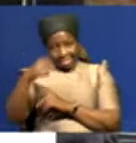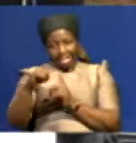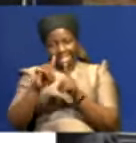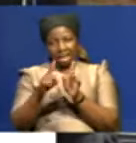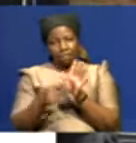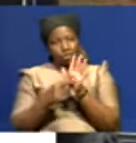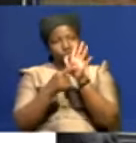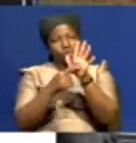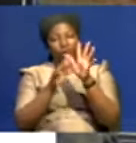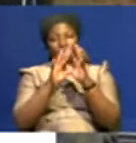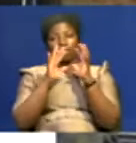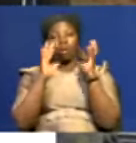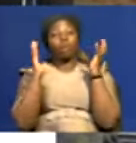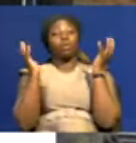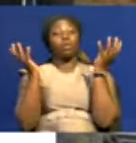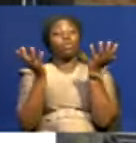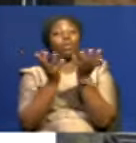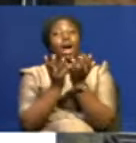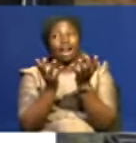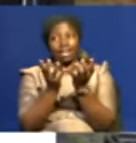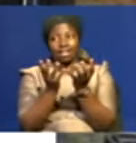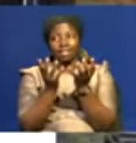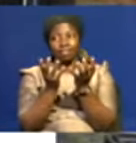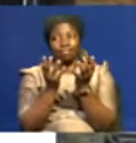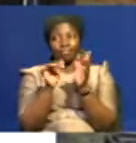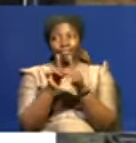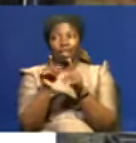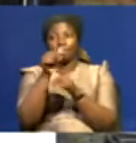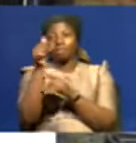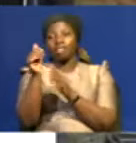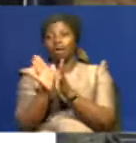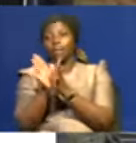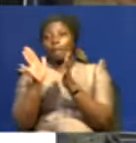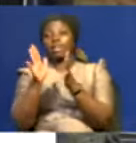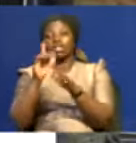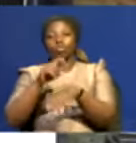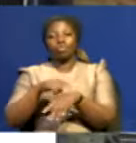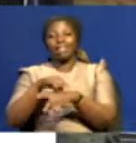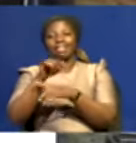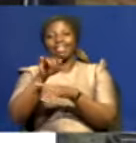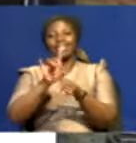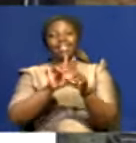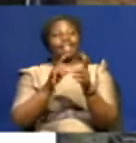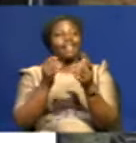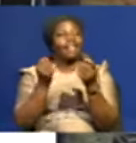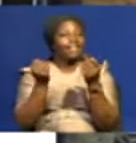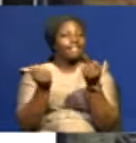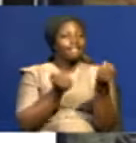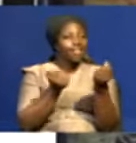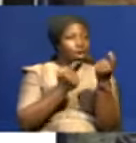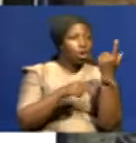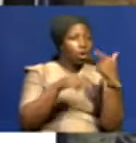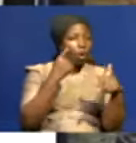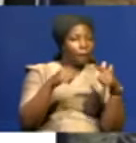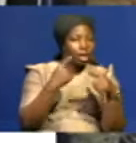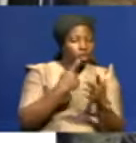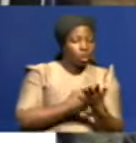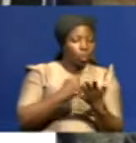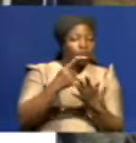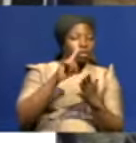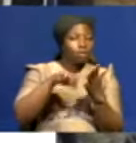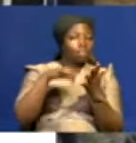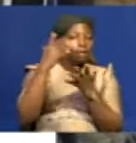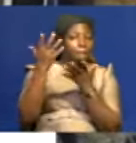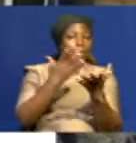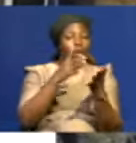to the world, exhibit to the world and to the rest of the public during this Safari Rally week what their brains and what